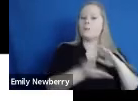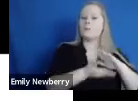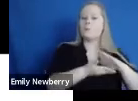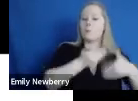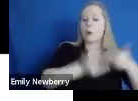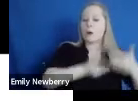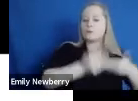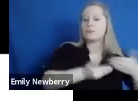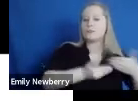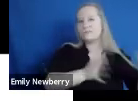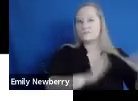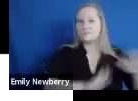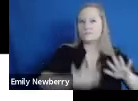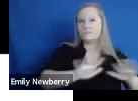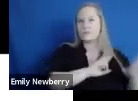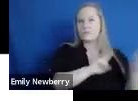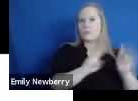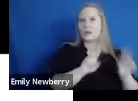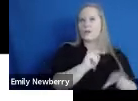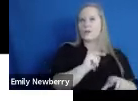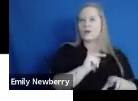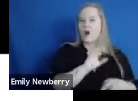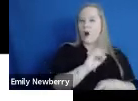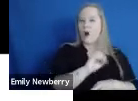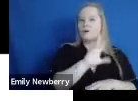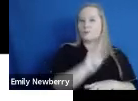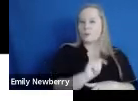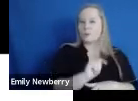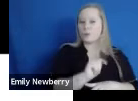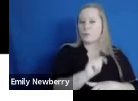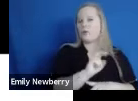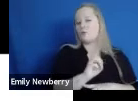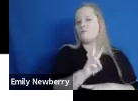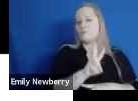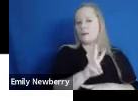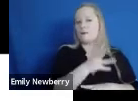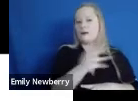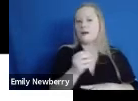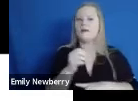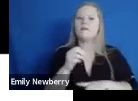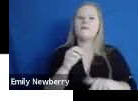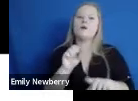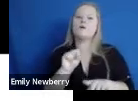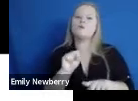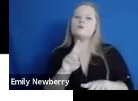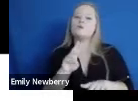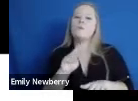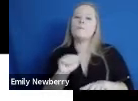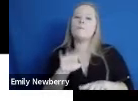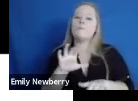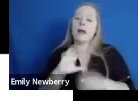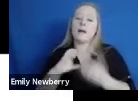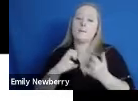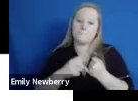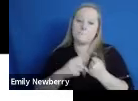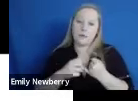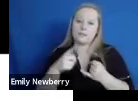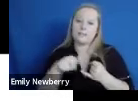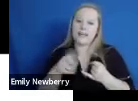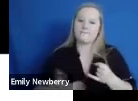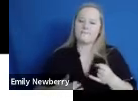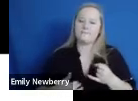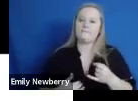should be ready by October, November. And then as far as the sumac berries, right now they have 2